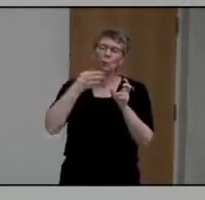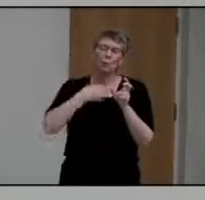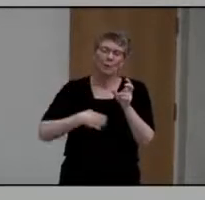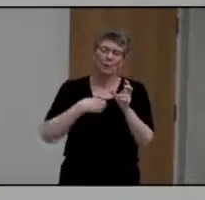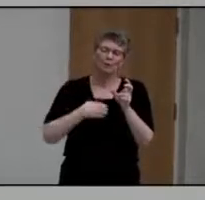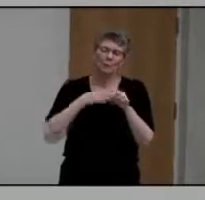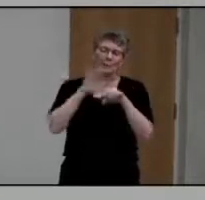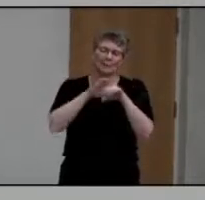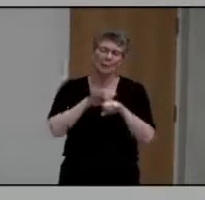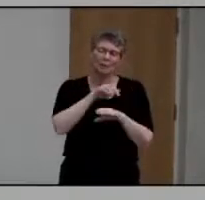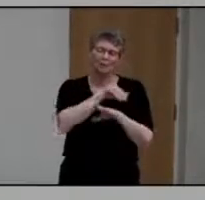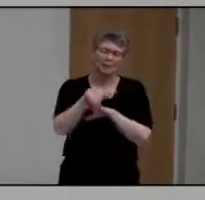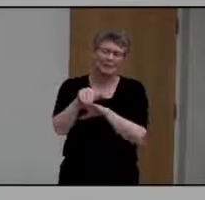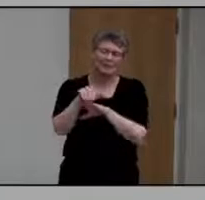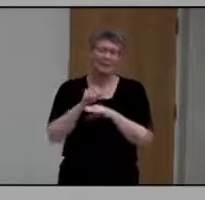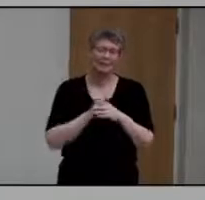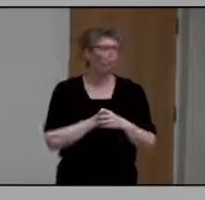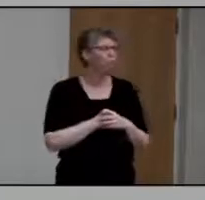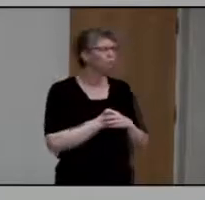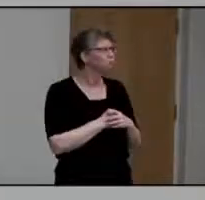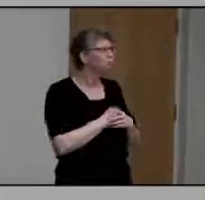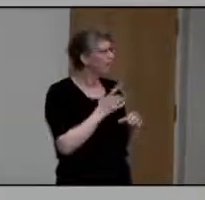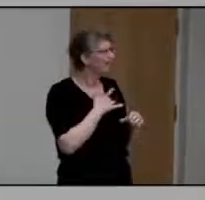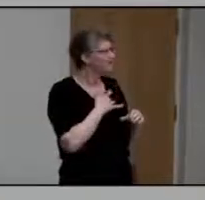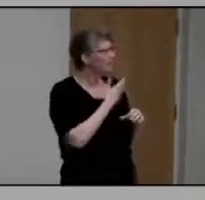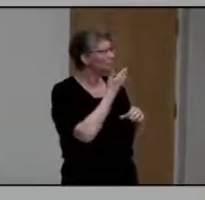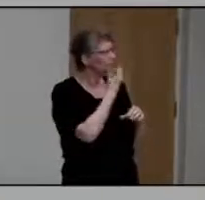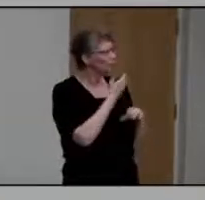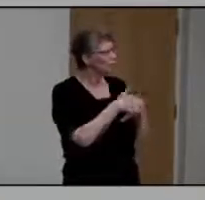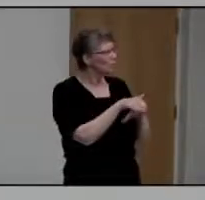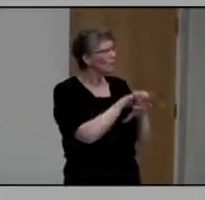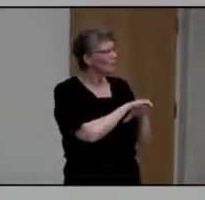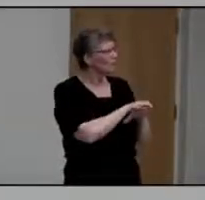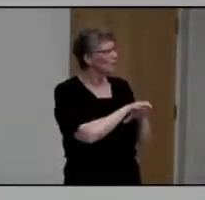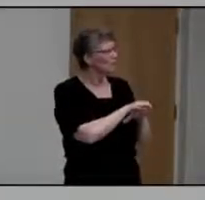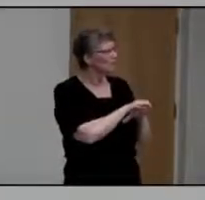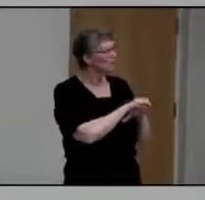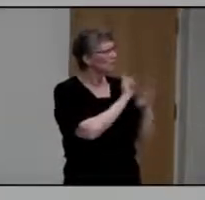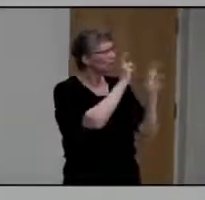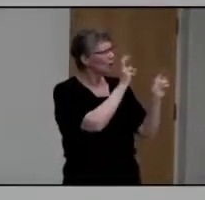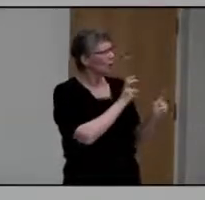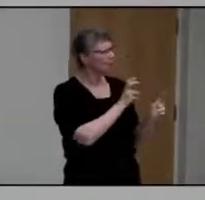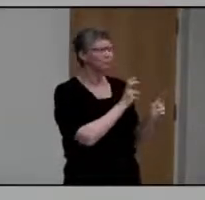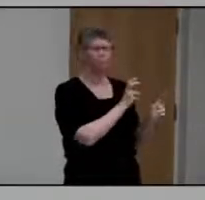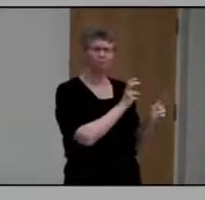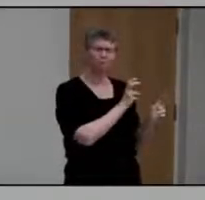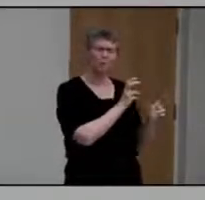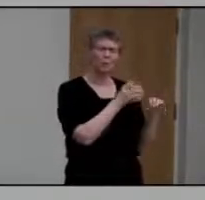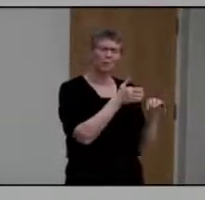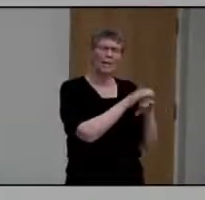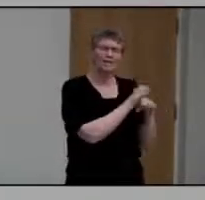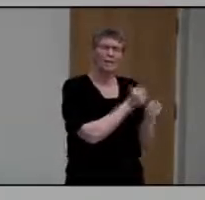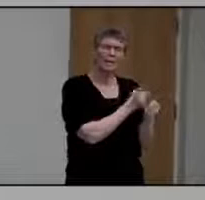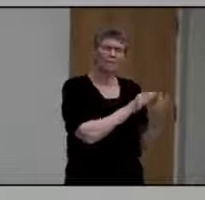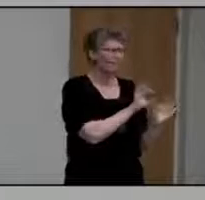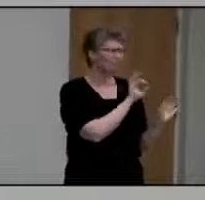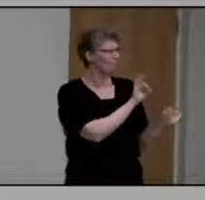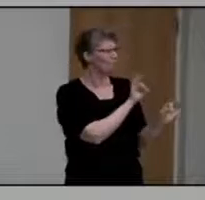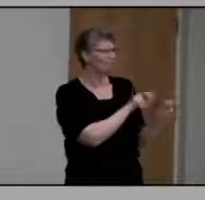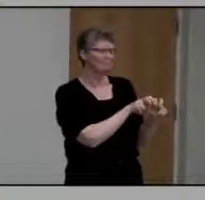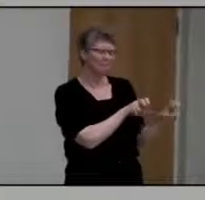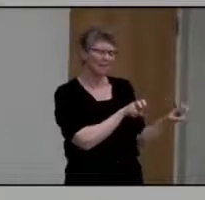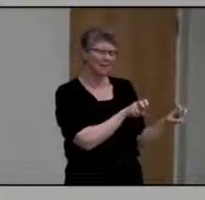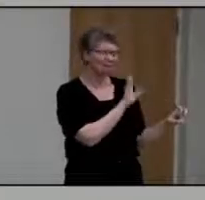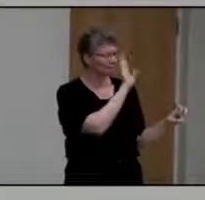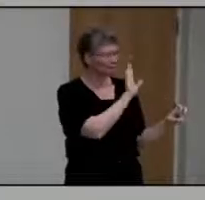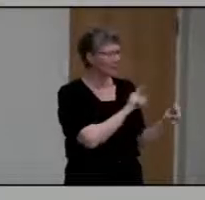Oh, Matt, well, I feel like you covered everything, really. The brilliant questions. Yeah, brilliant panelists, brilliant